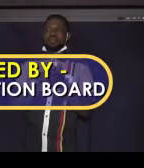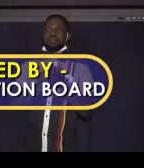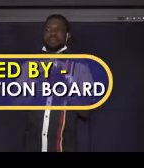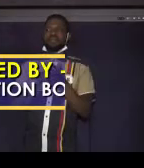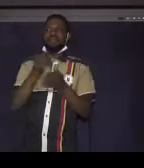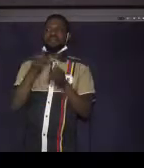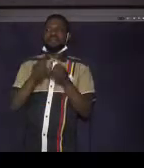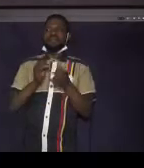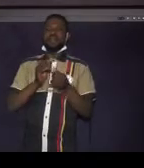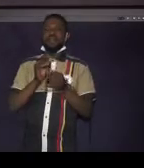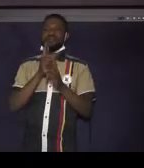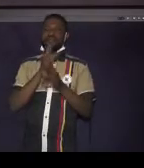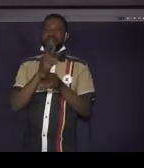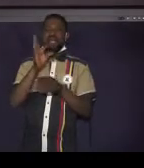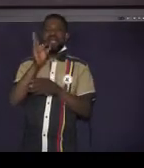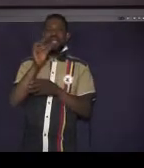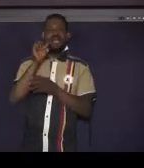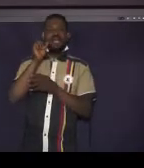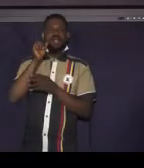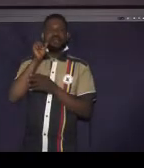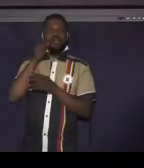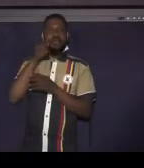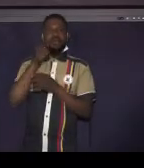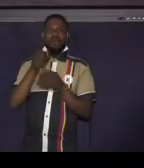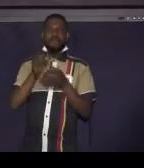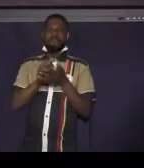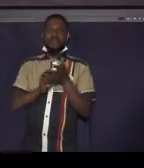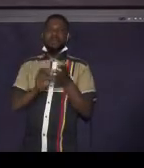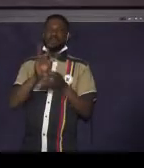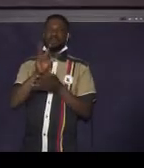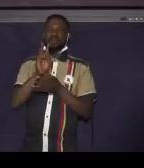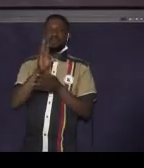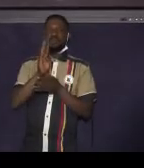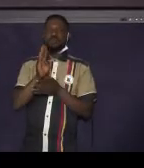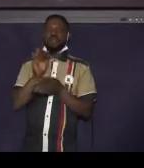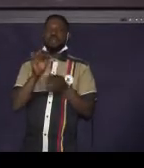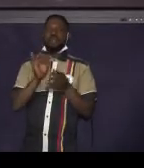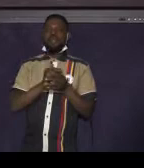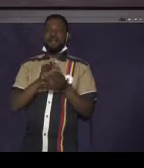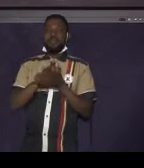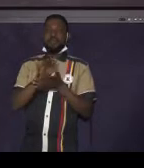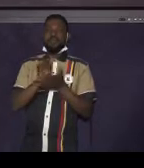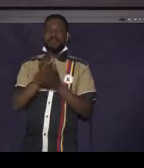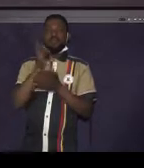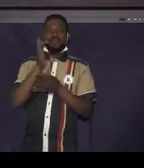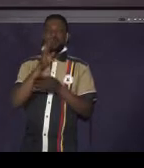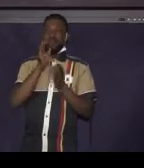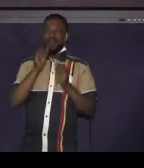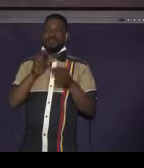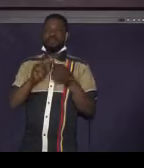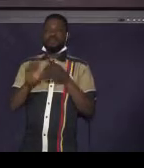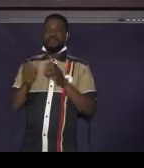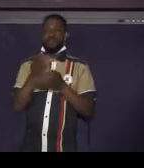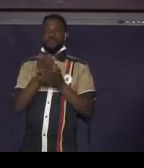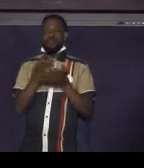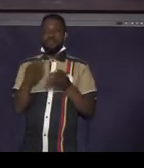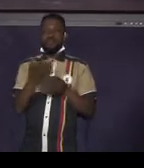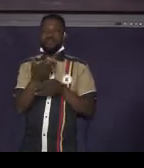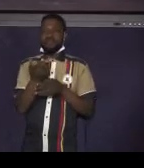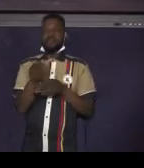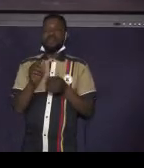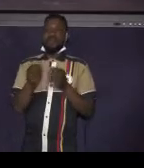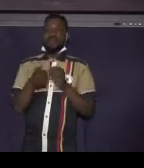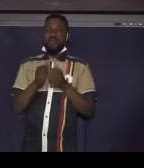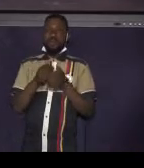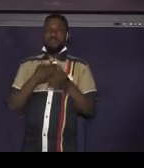final result, 9a minus 2b. So I believe that you would be able to do some of this on your own. Well, no problem,